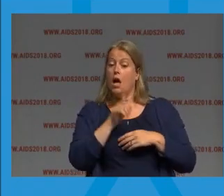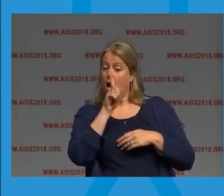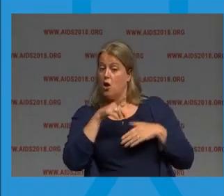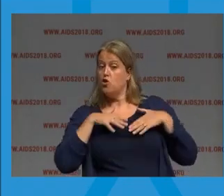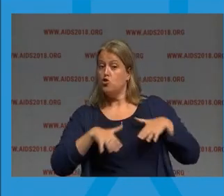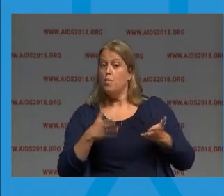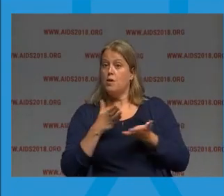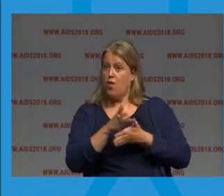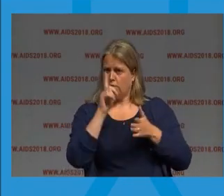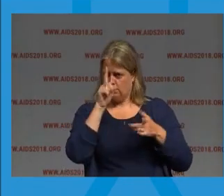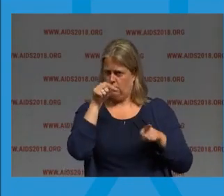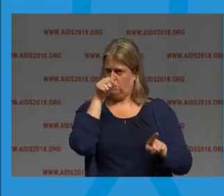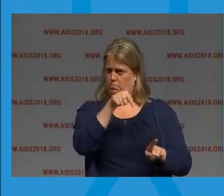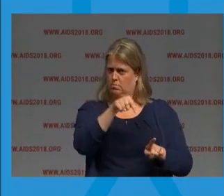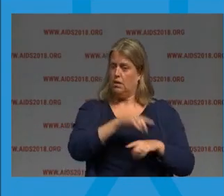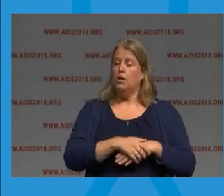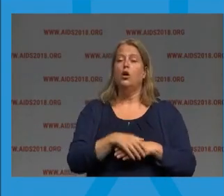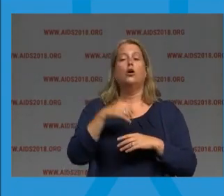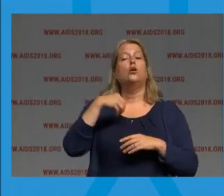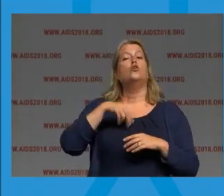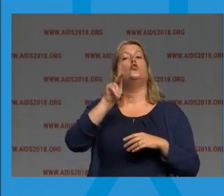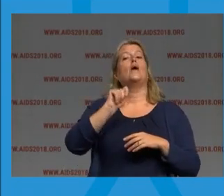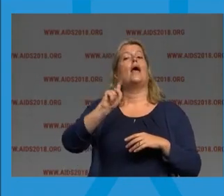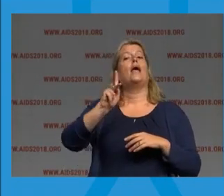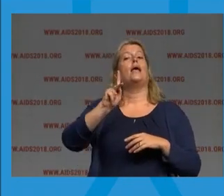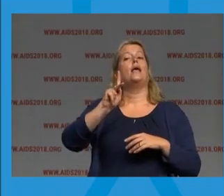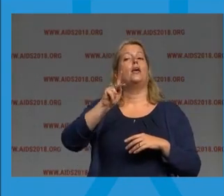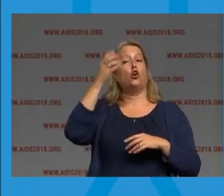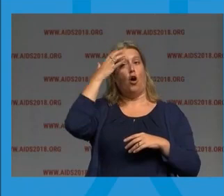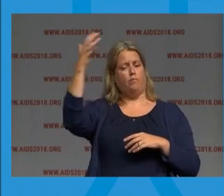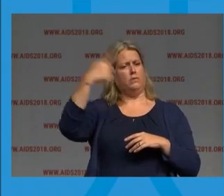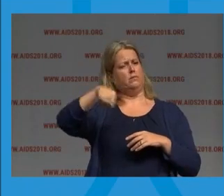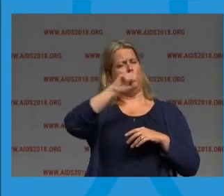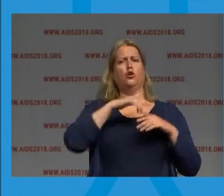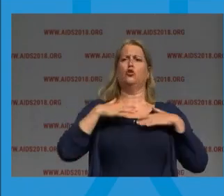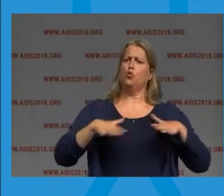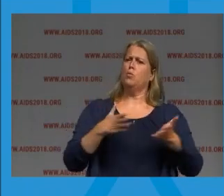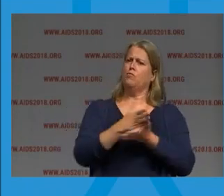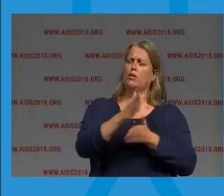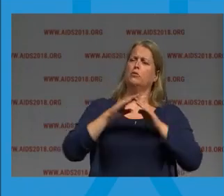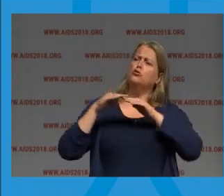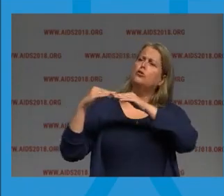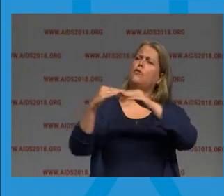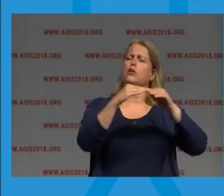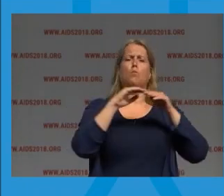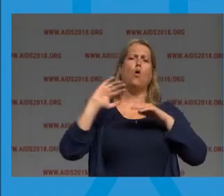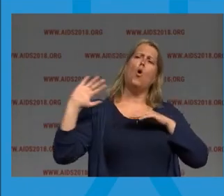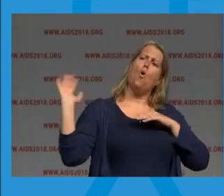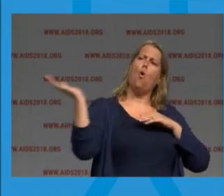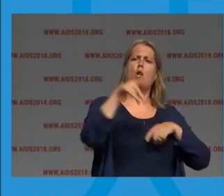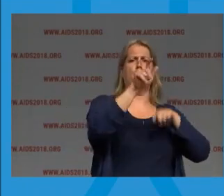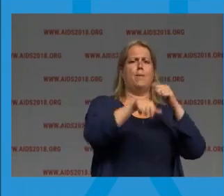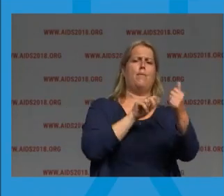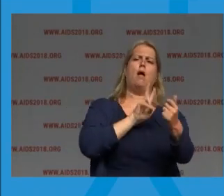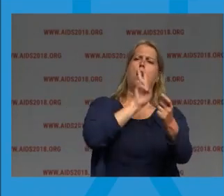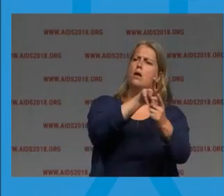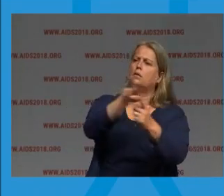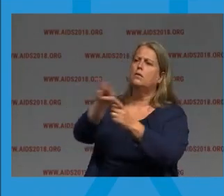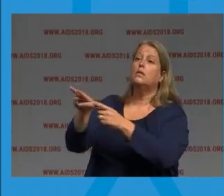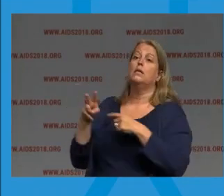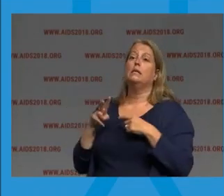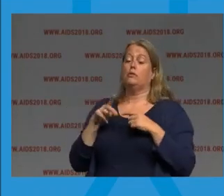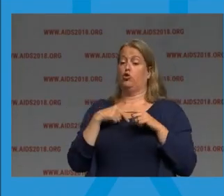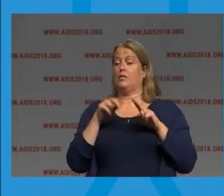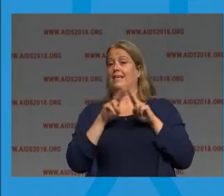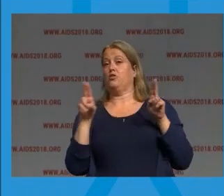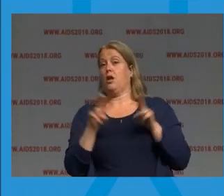rights. The UK government believes that human rights are universal and should apply to all people. I urge the international community to